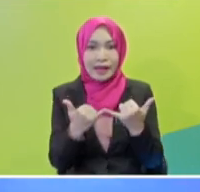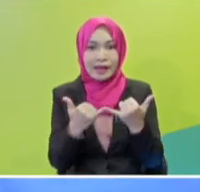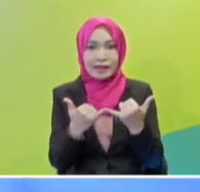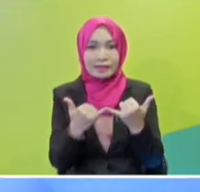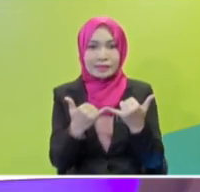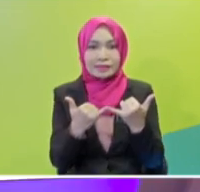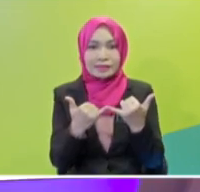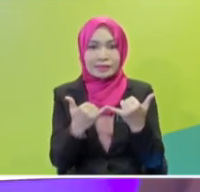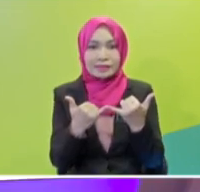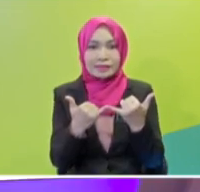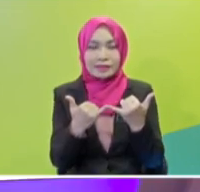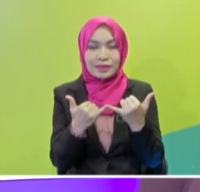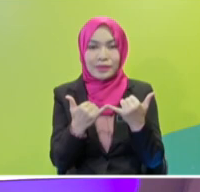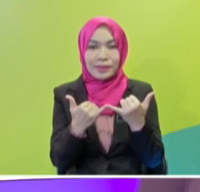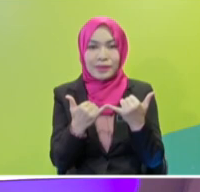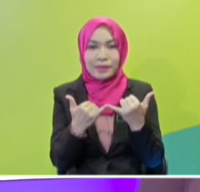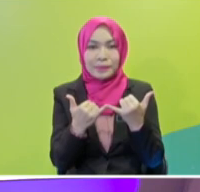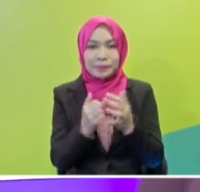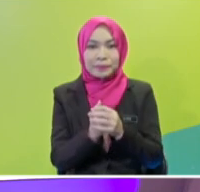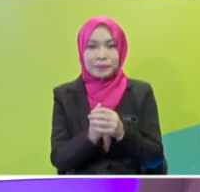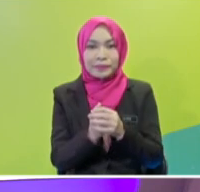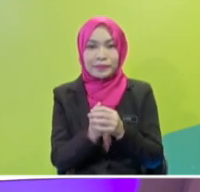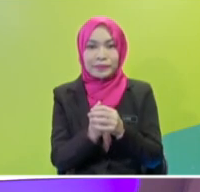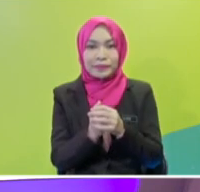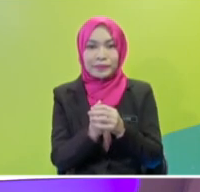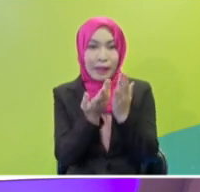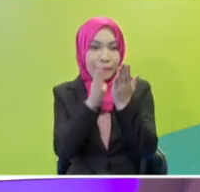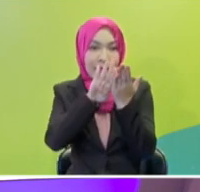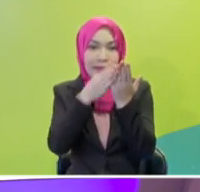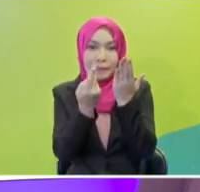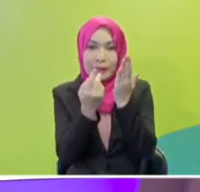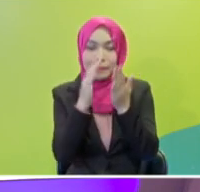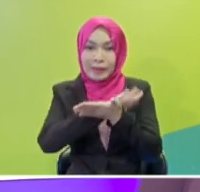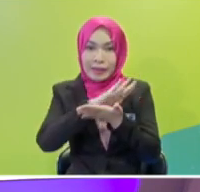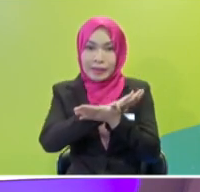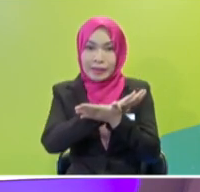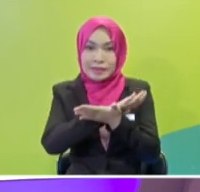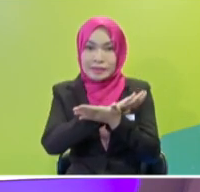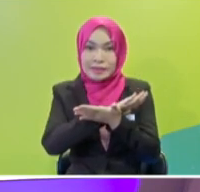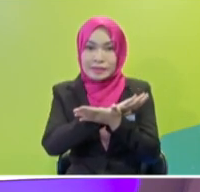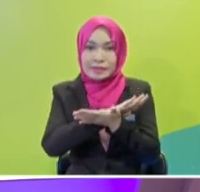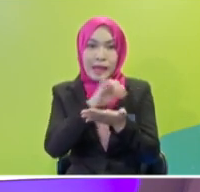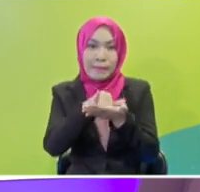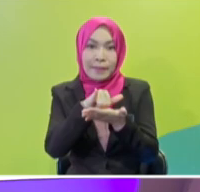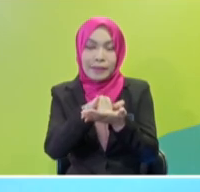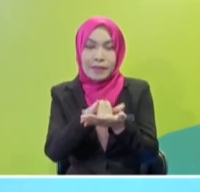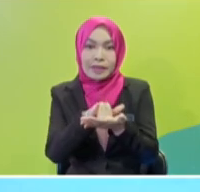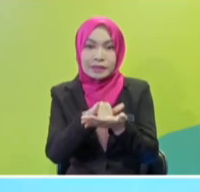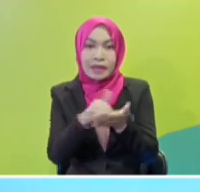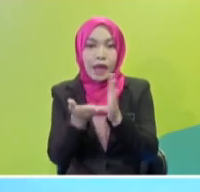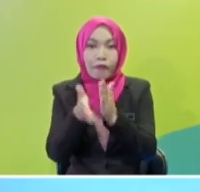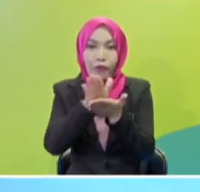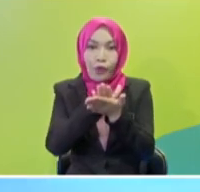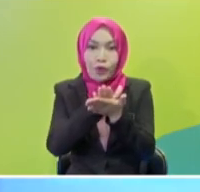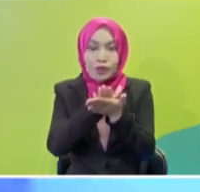your paper. Okay. Turn it here, behind? Yeah, behind. Okay. And then fold into half. Okay,